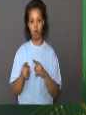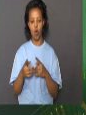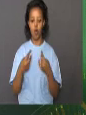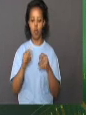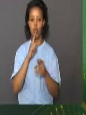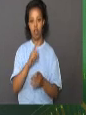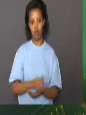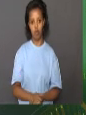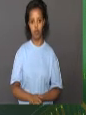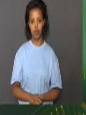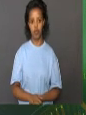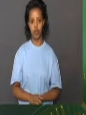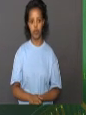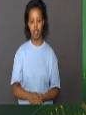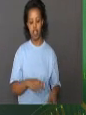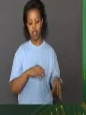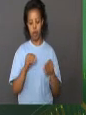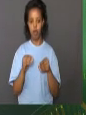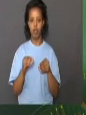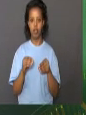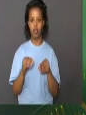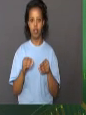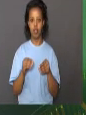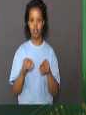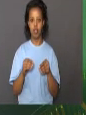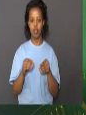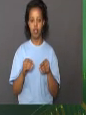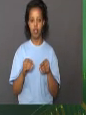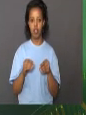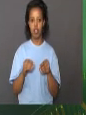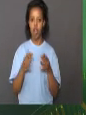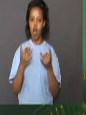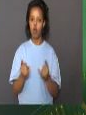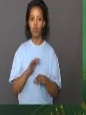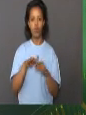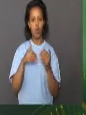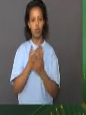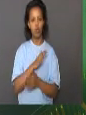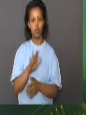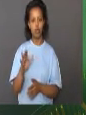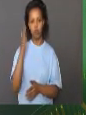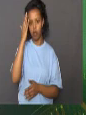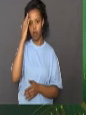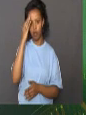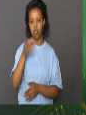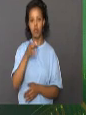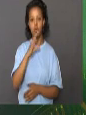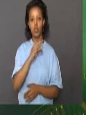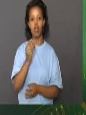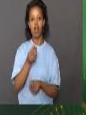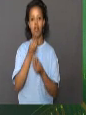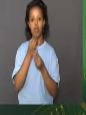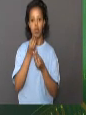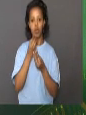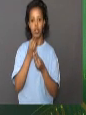activity. Students, list all the food and beverages you